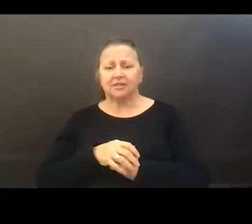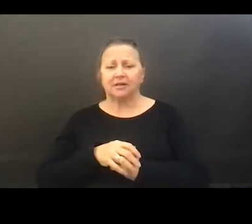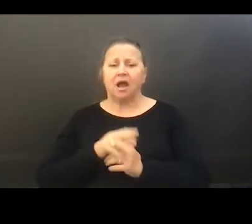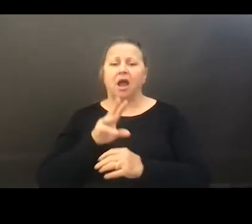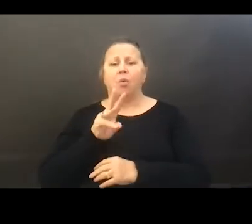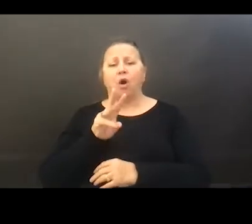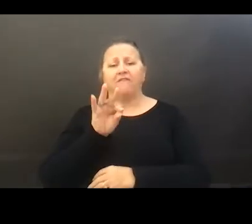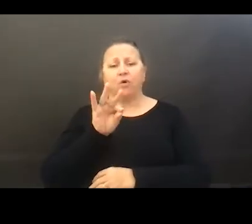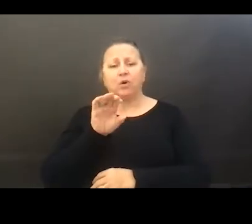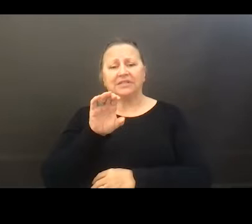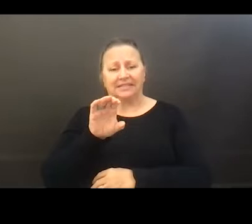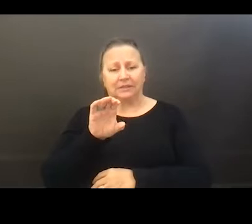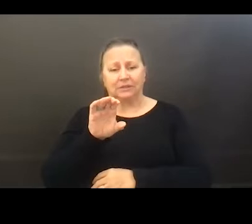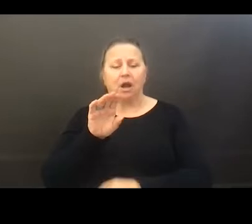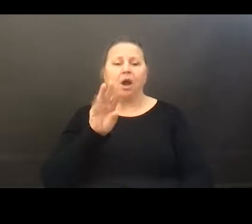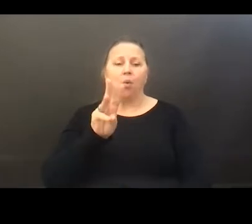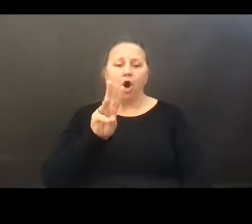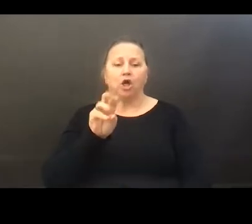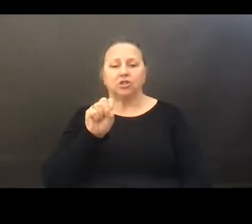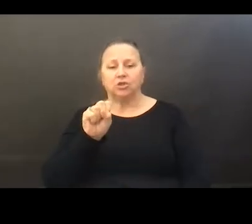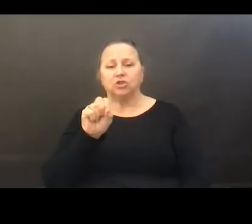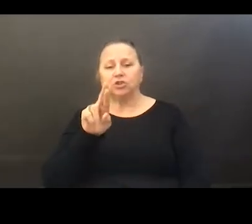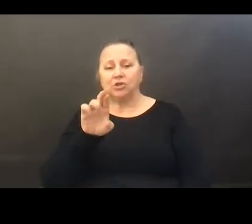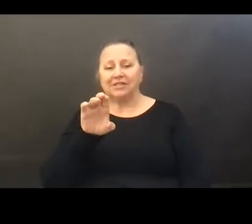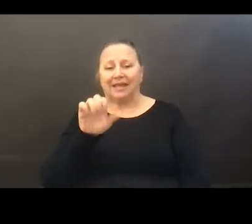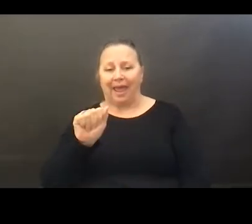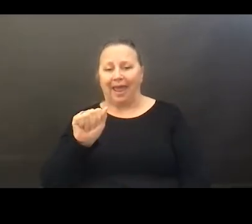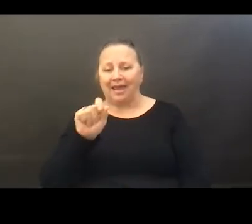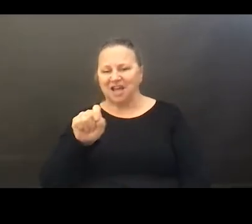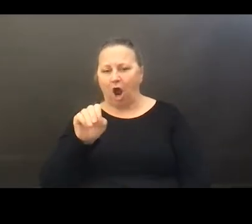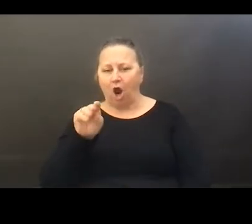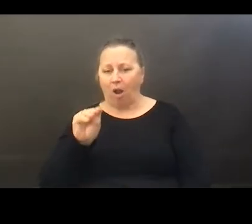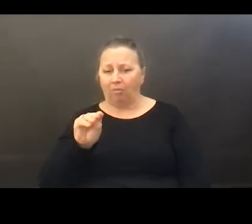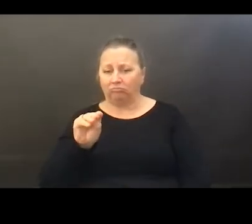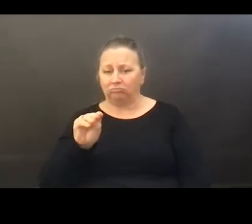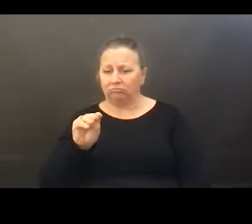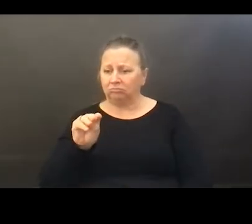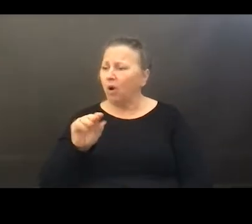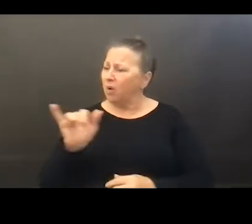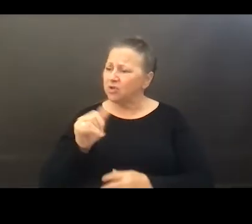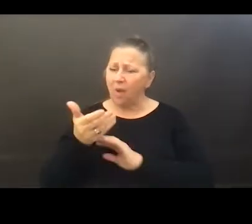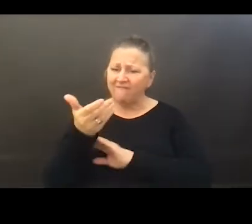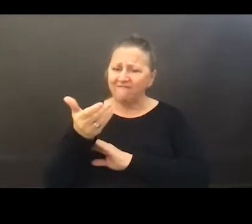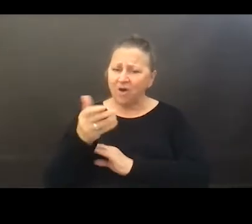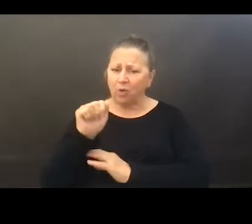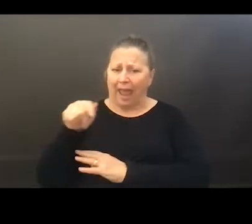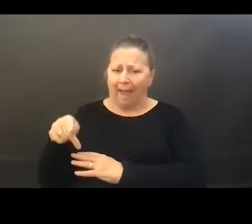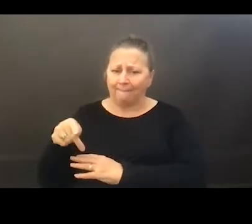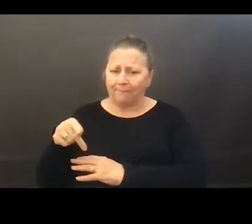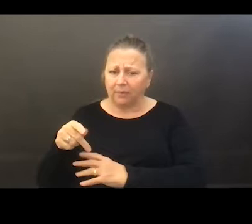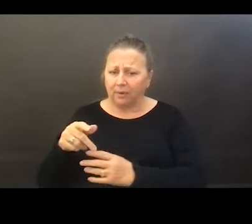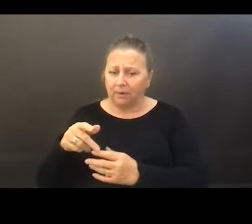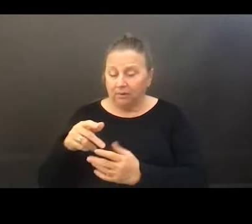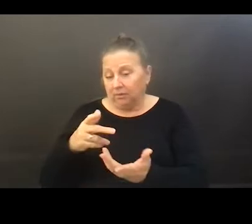workforcesolutionsrca.com, that's who we are. And we also have a mobile app, so you can take a screenshot, stay connected to all the resources that are afforded to